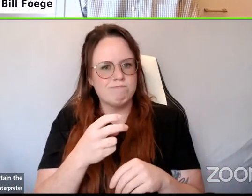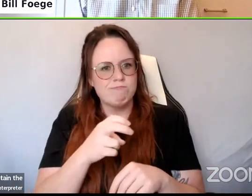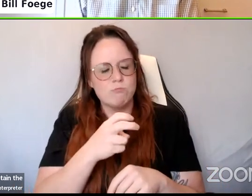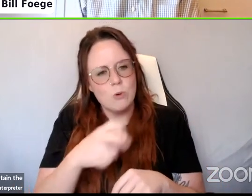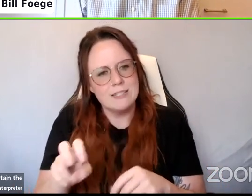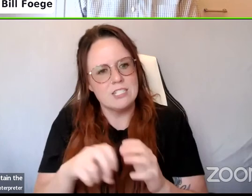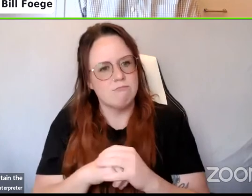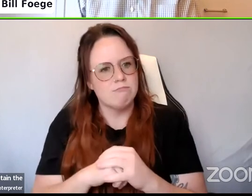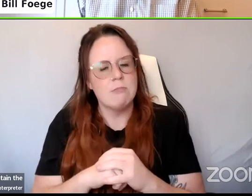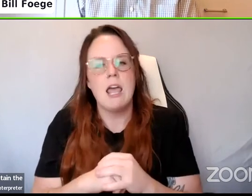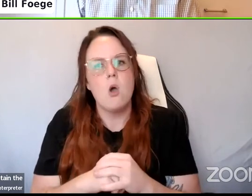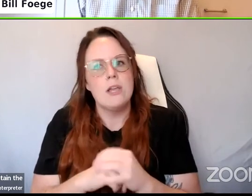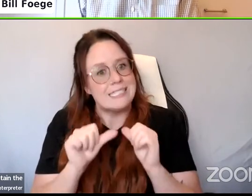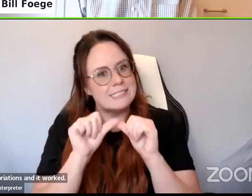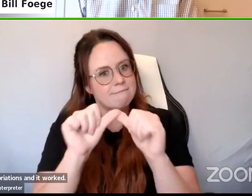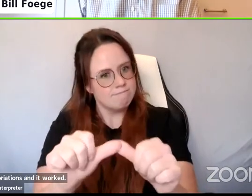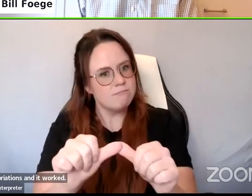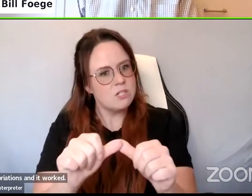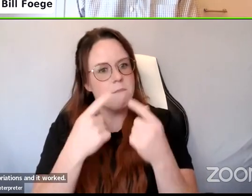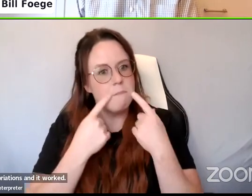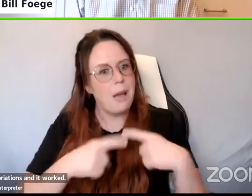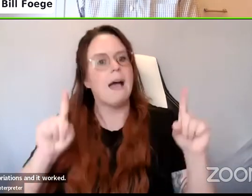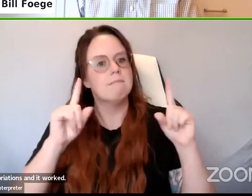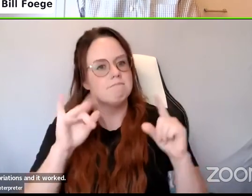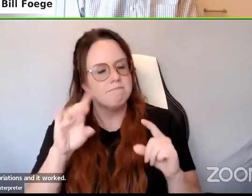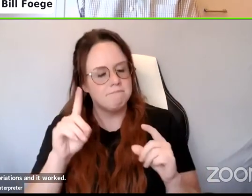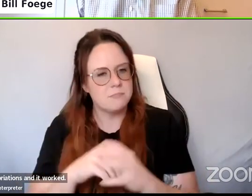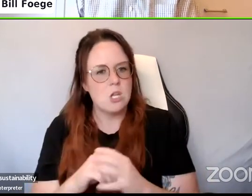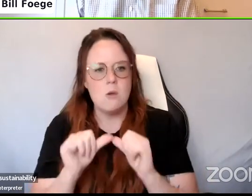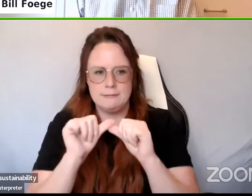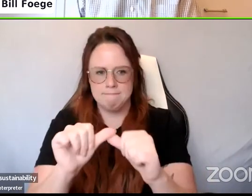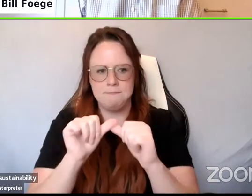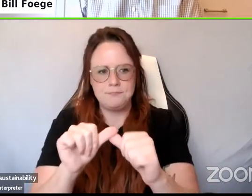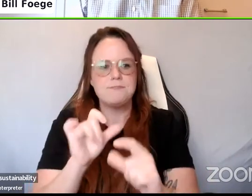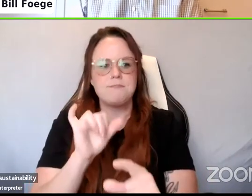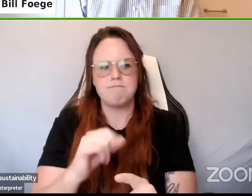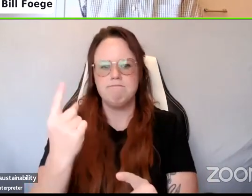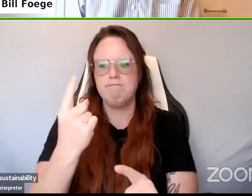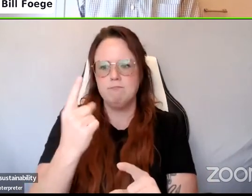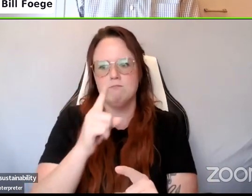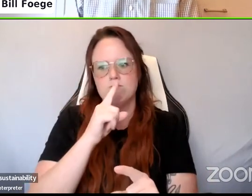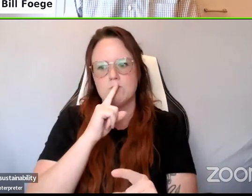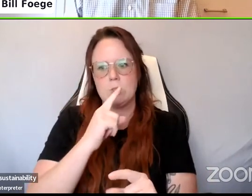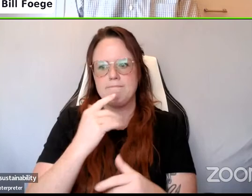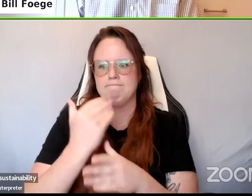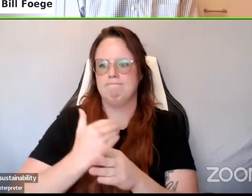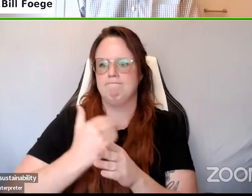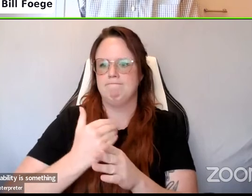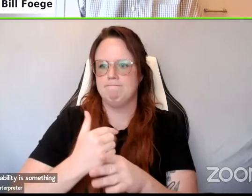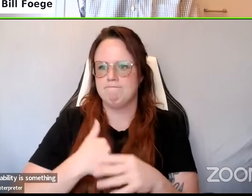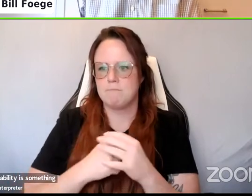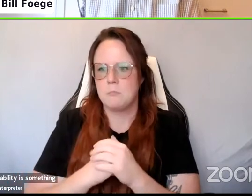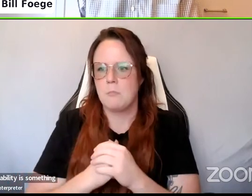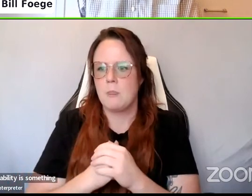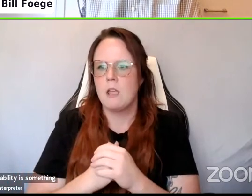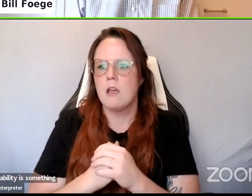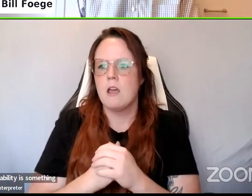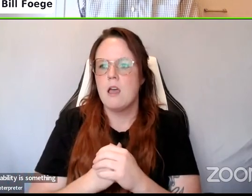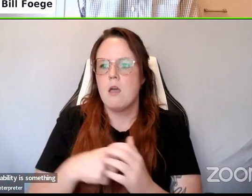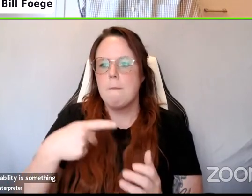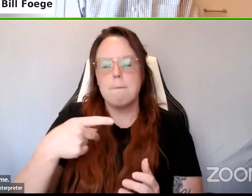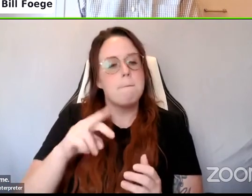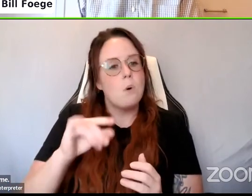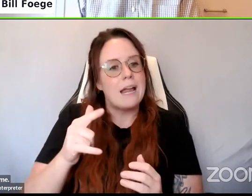we finally did that so sustainability is something that bothers me the the pragmatists